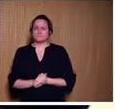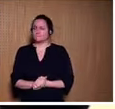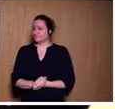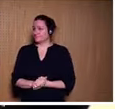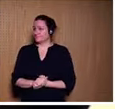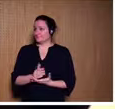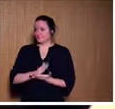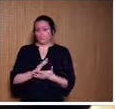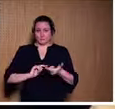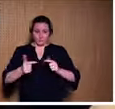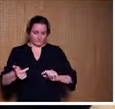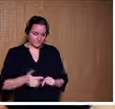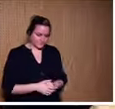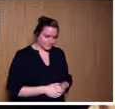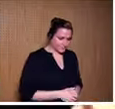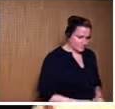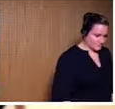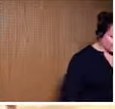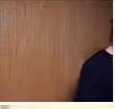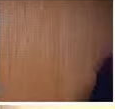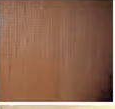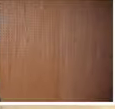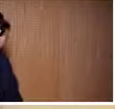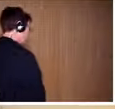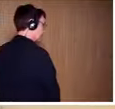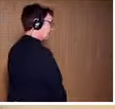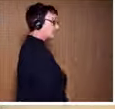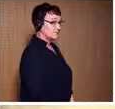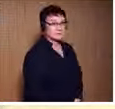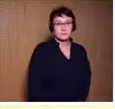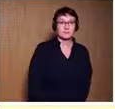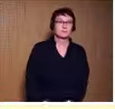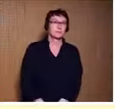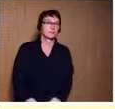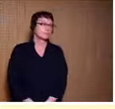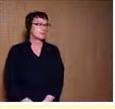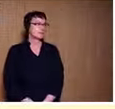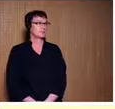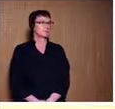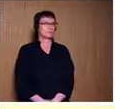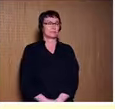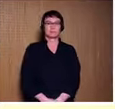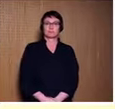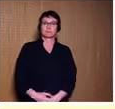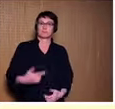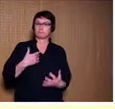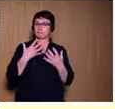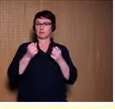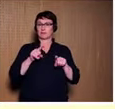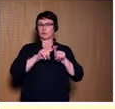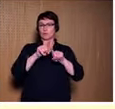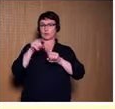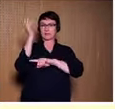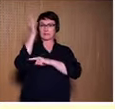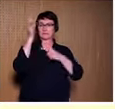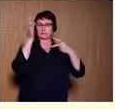To answer those questions, we have a great lineup of speakers, experts in their different capacities.